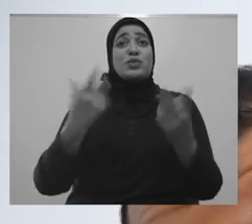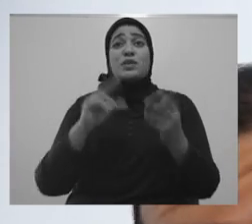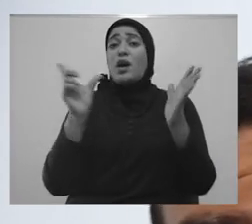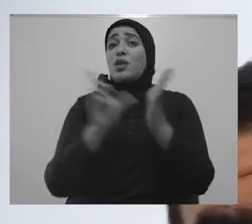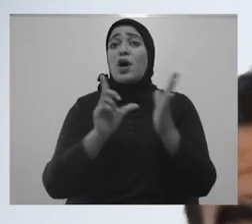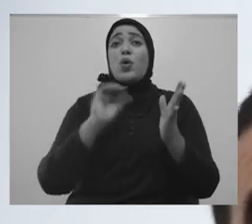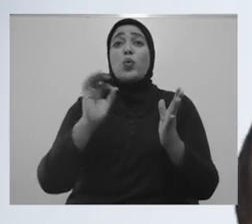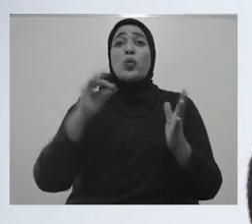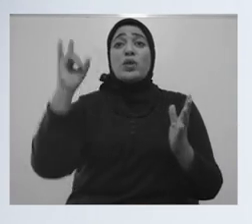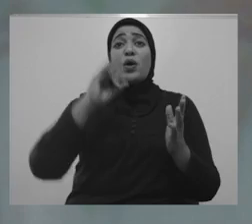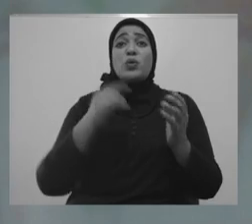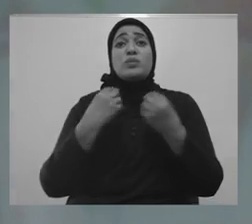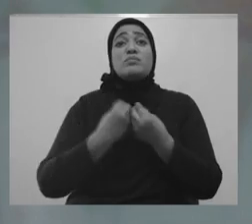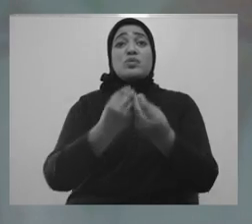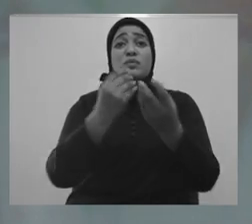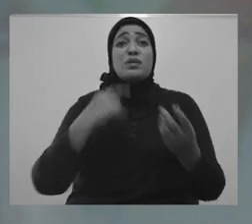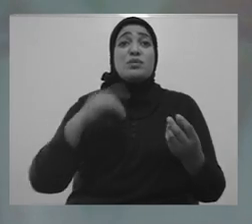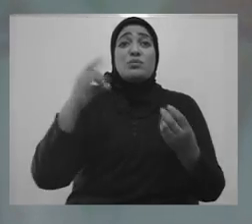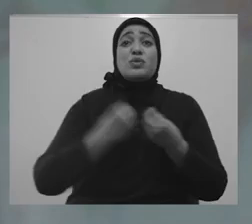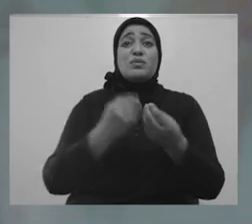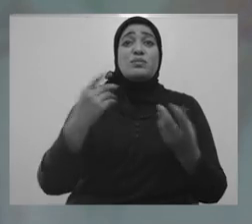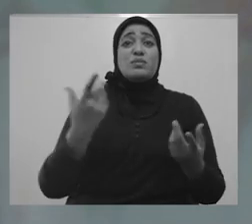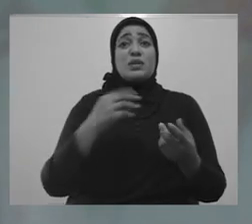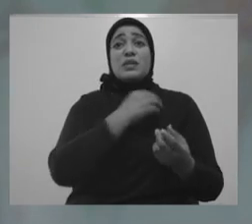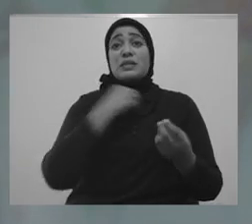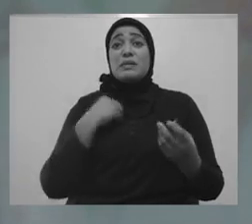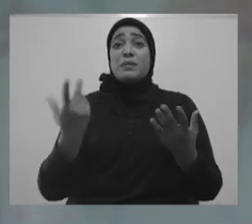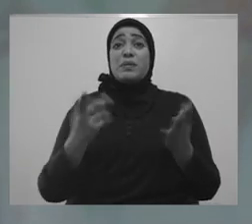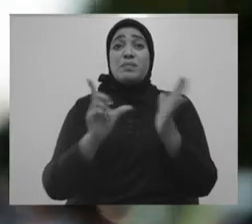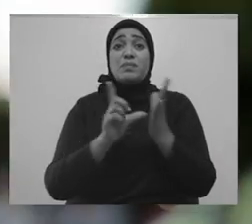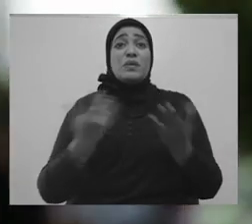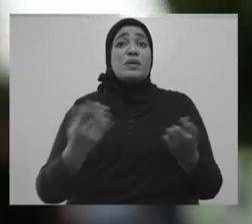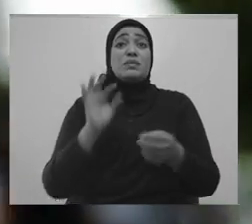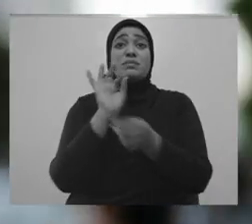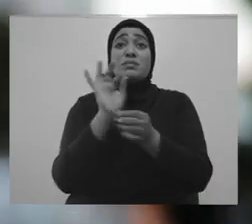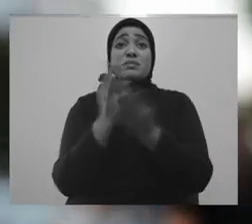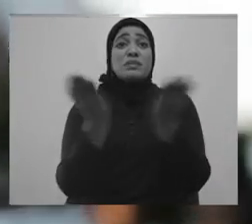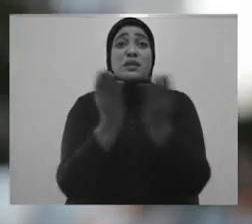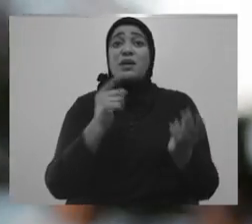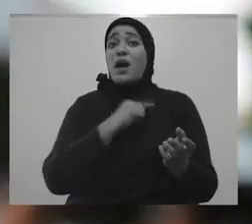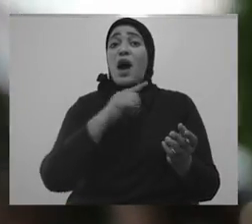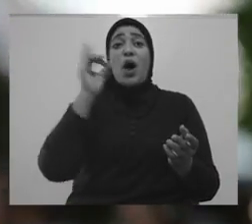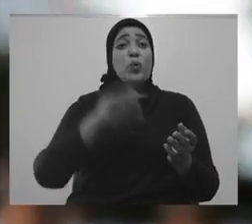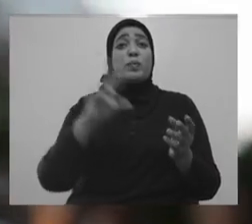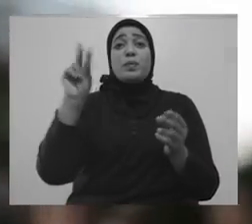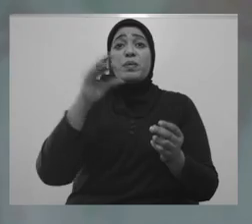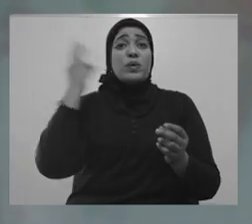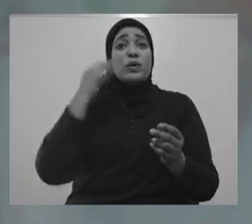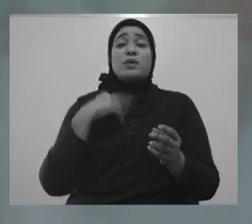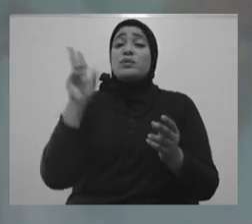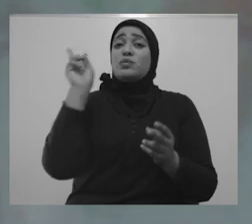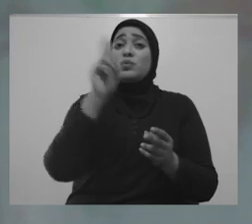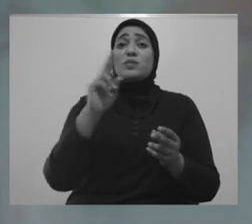interviews with them. To have the right to health, they must have access to